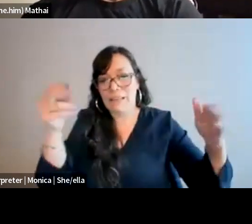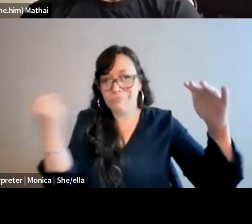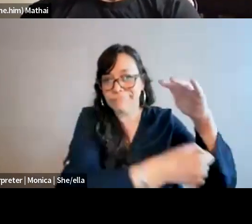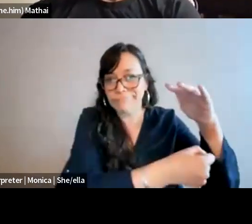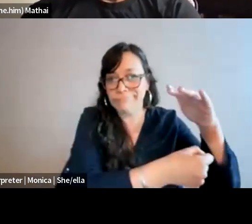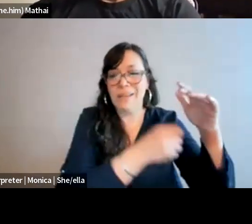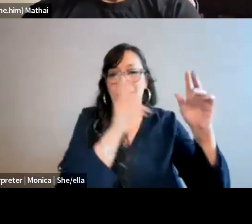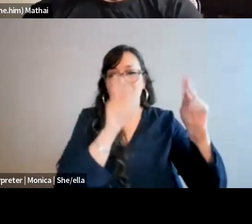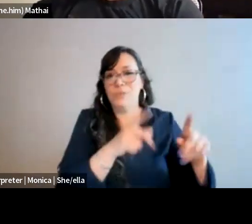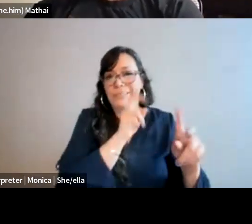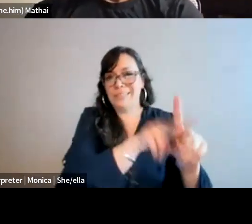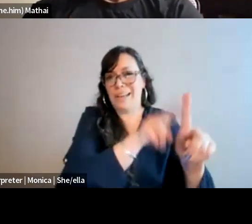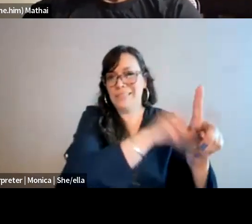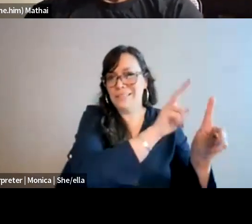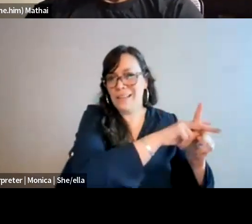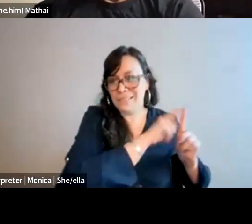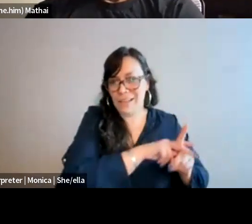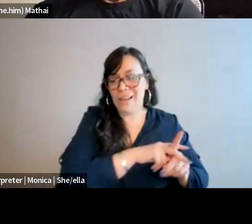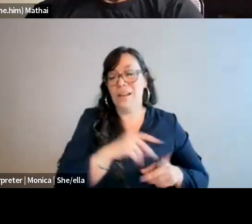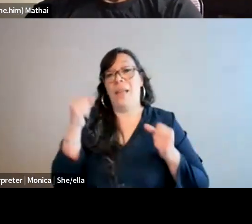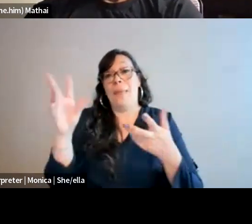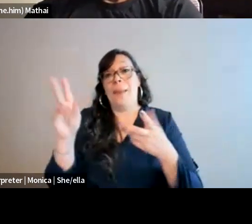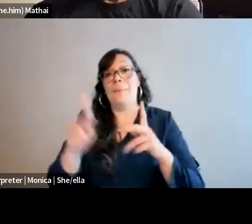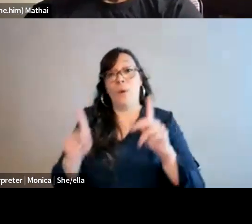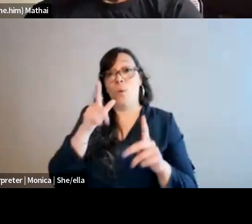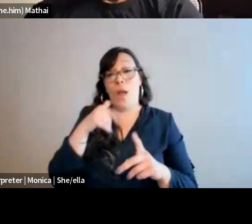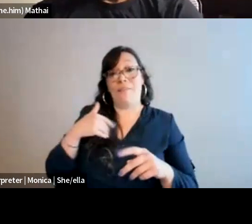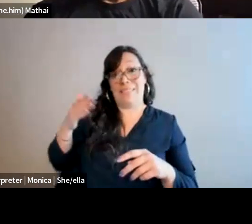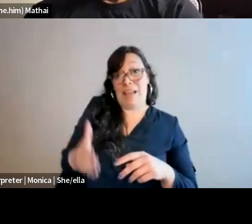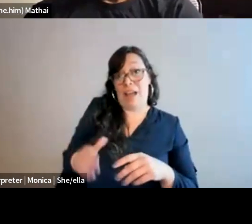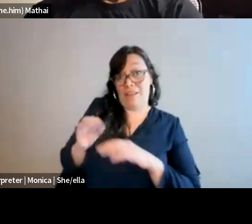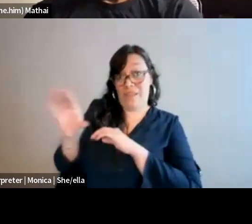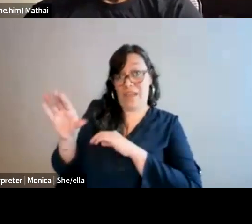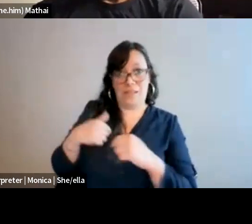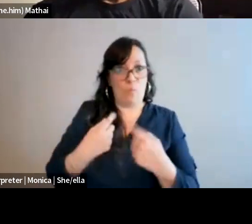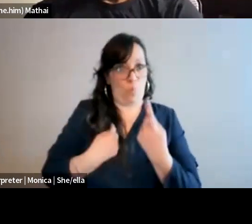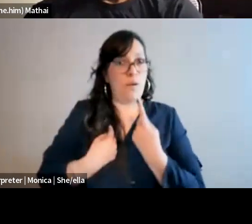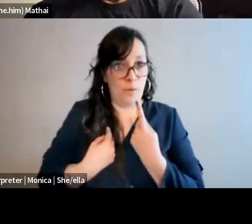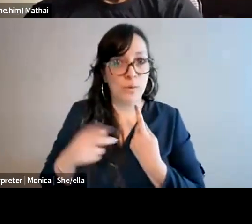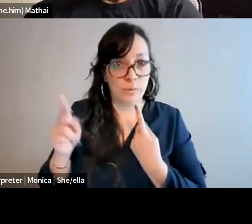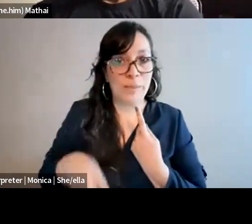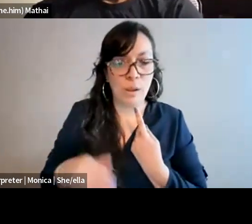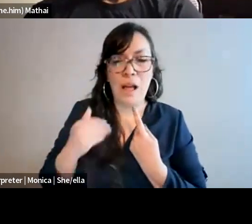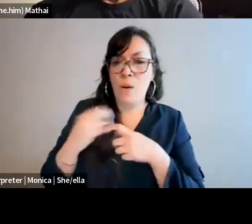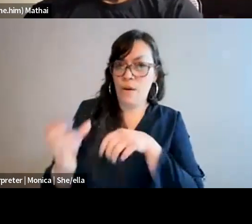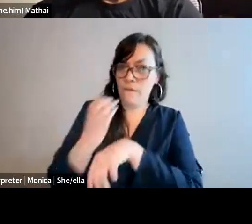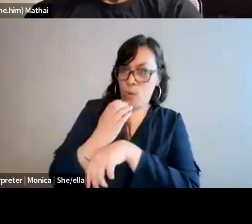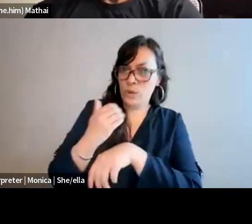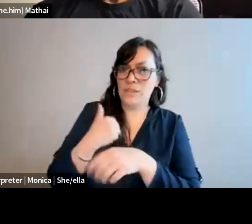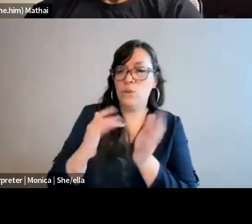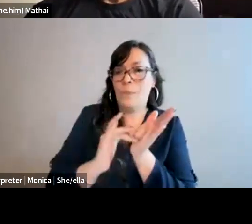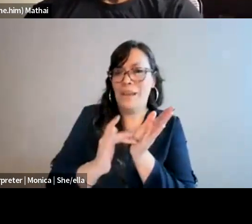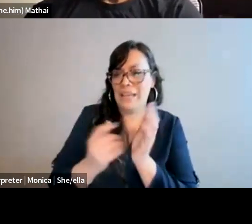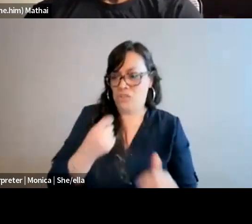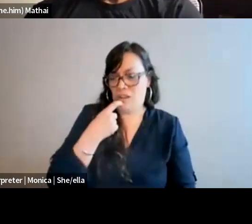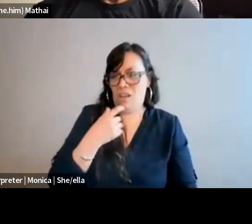people who may have side effects, and I'm definitely one of those people who was forced into medication and